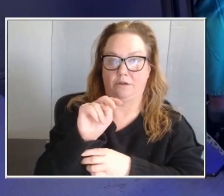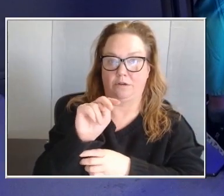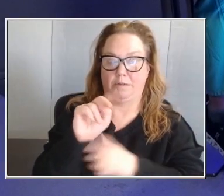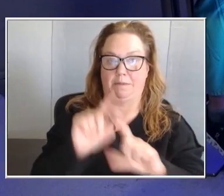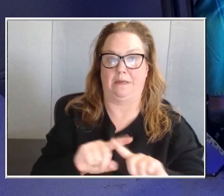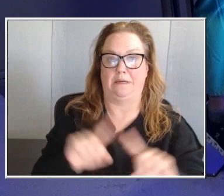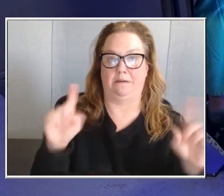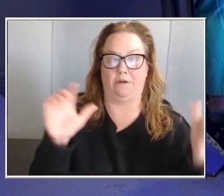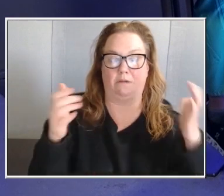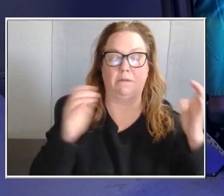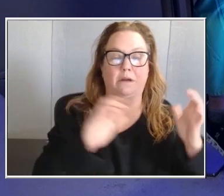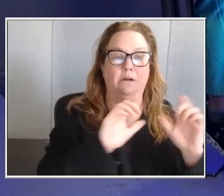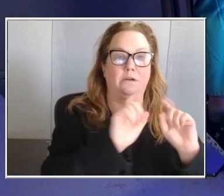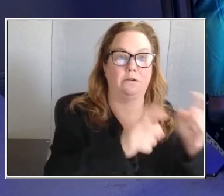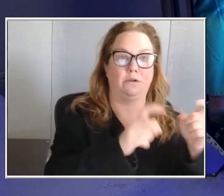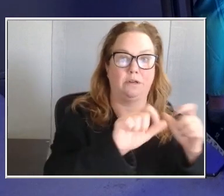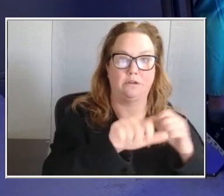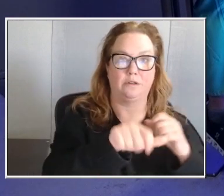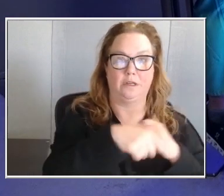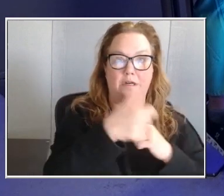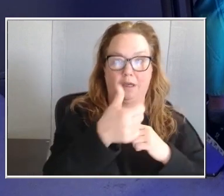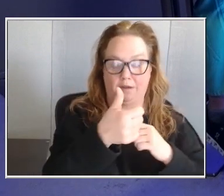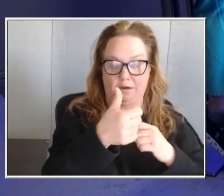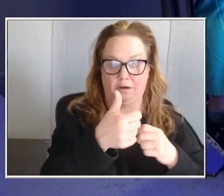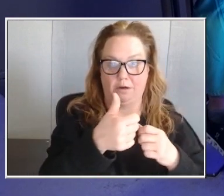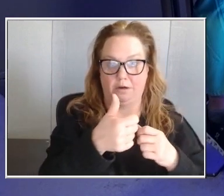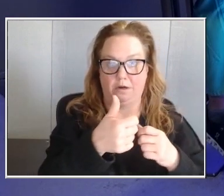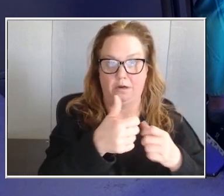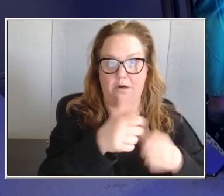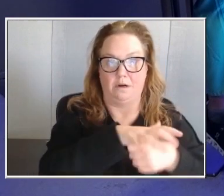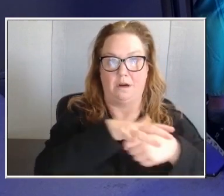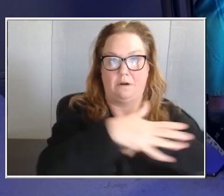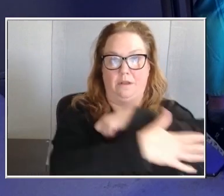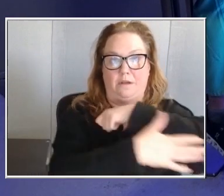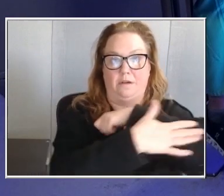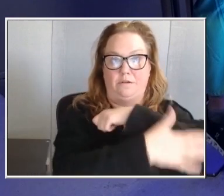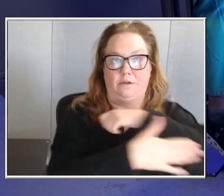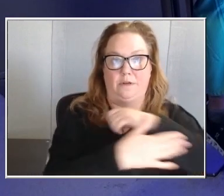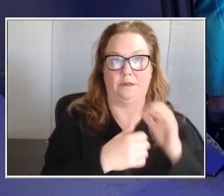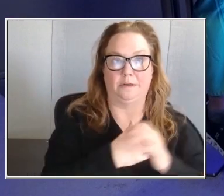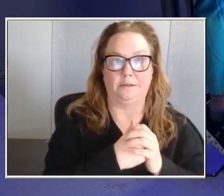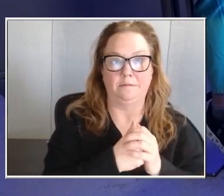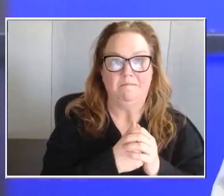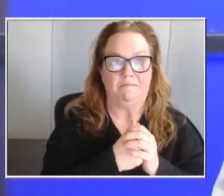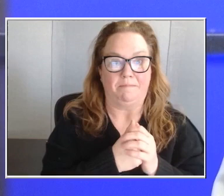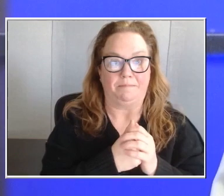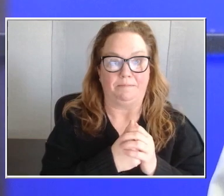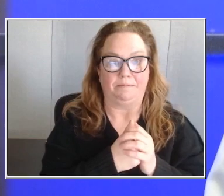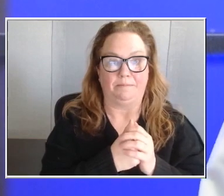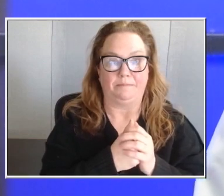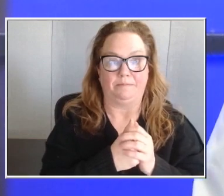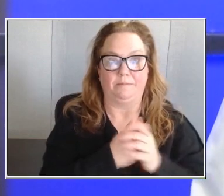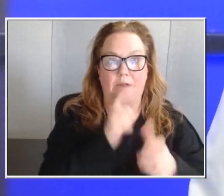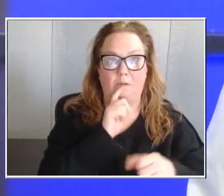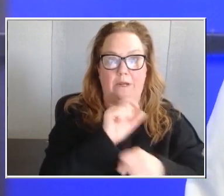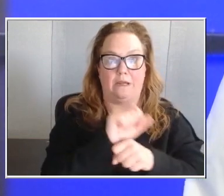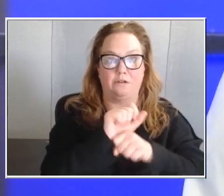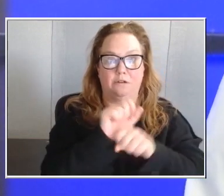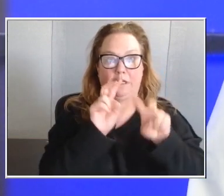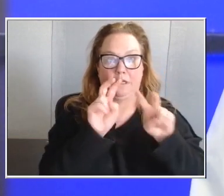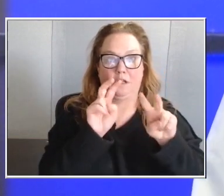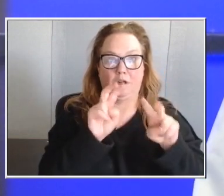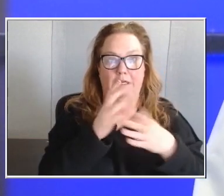than the rate of donation in another area of the country. Is that really the kind of the... Absolutely true. So we actually looked at this. Some of this has been